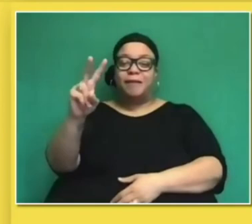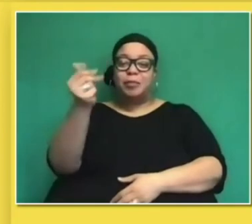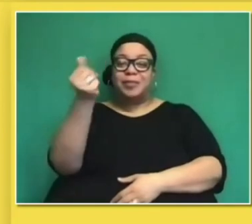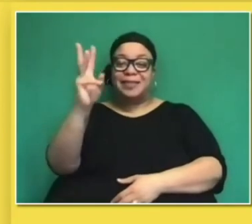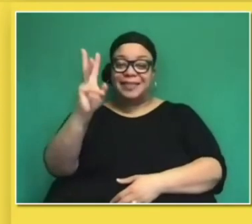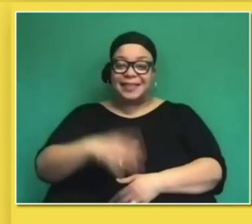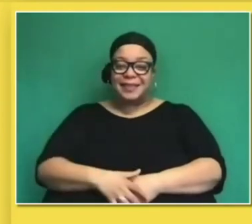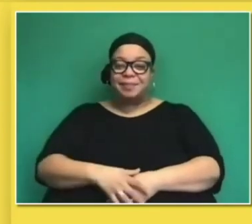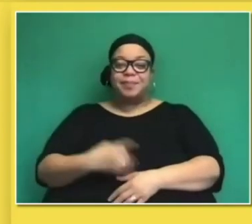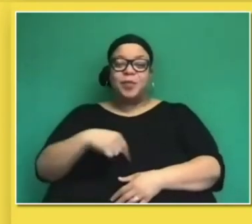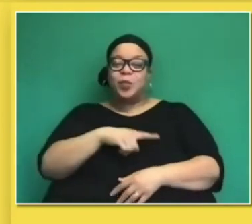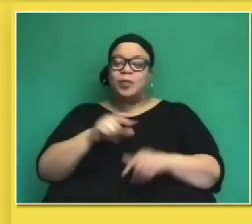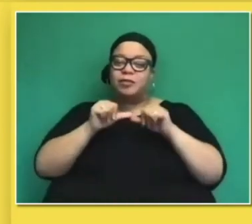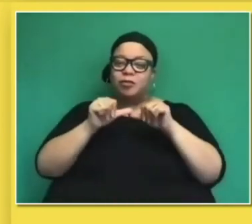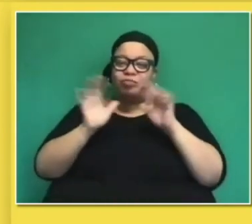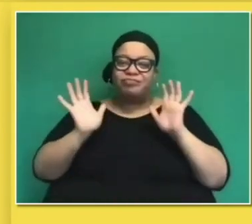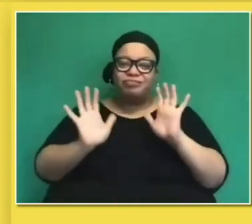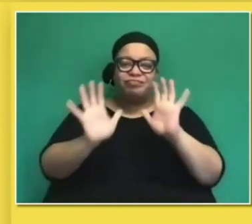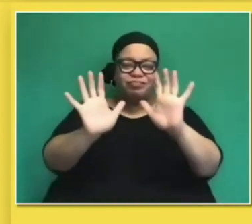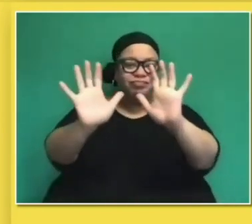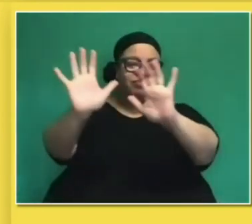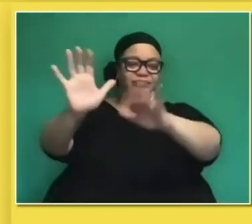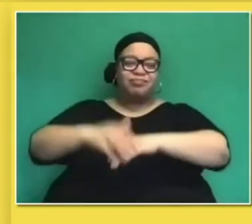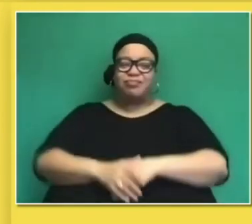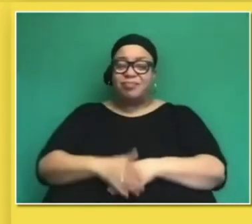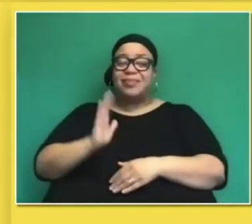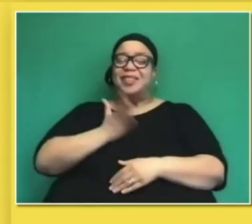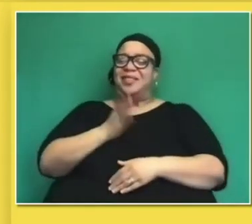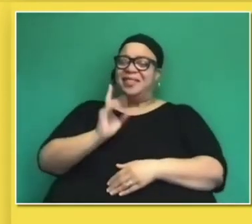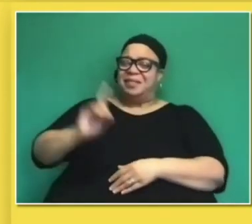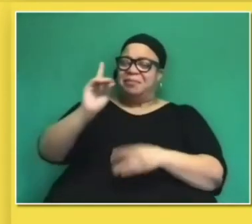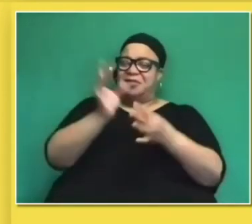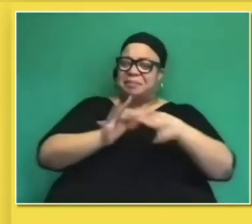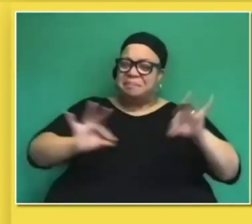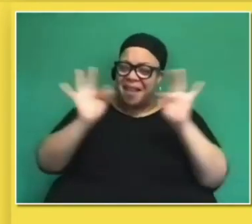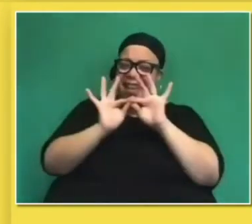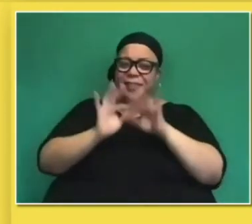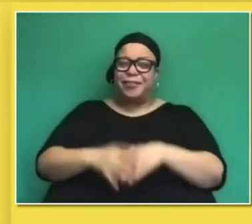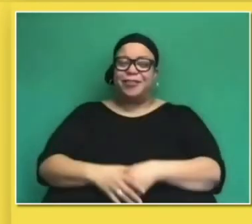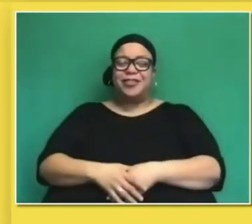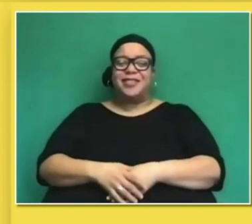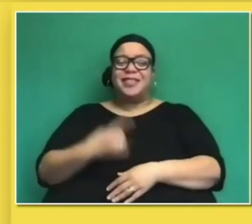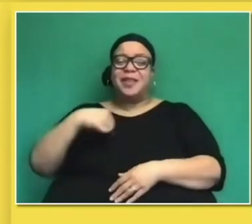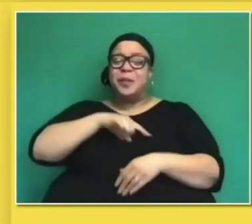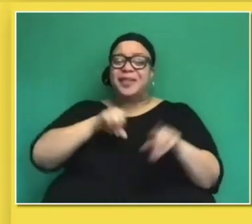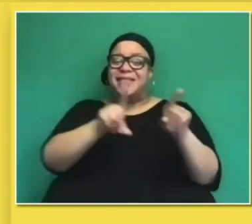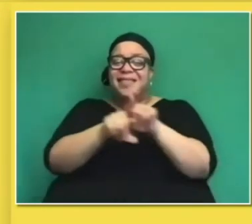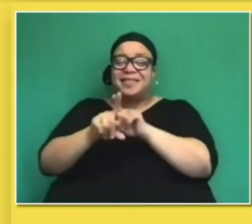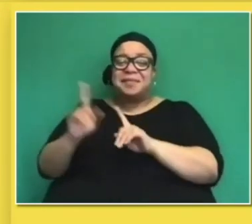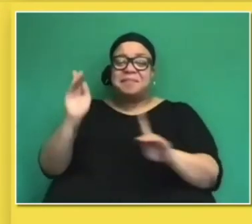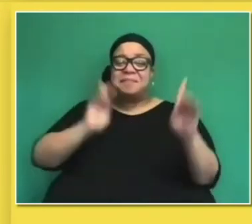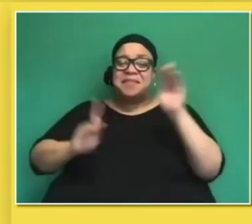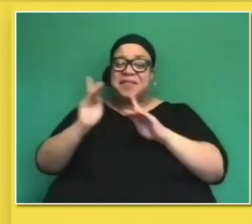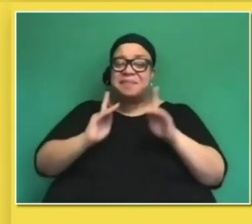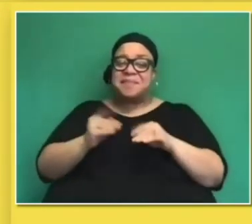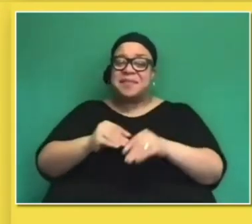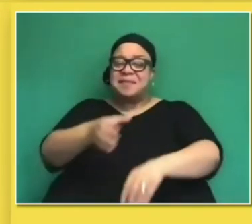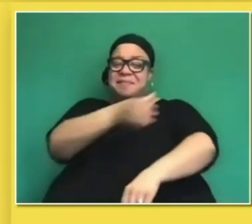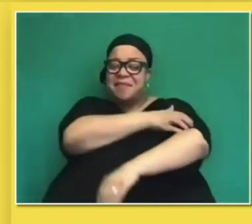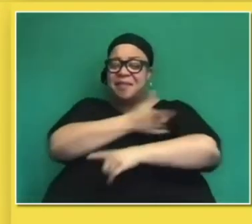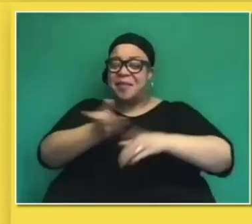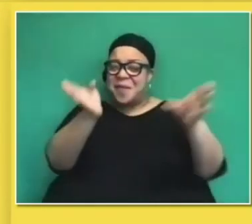people, have the power to organize, to provide justice for all,